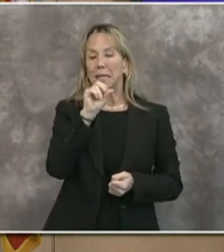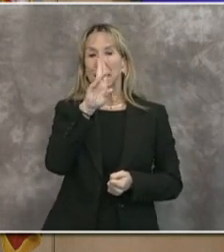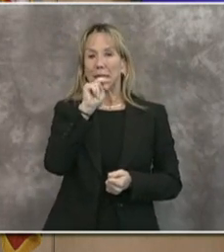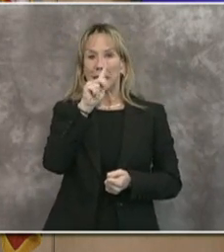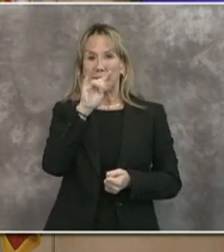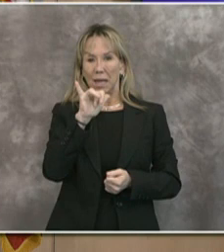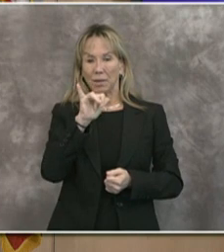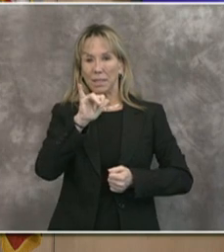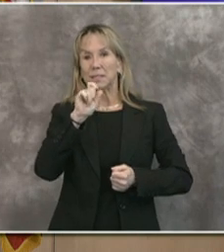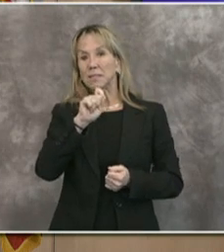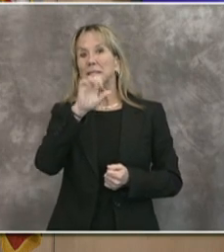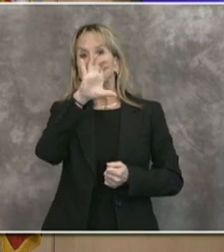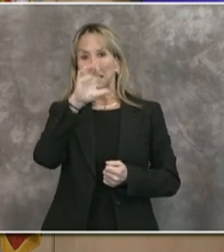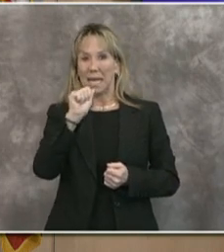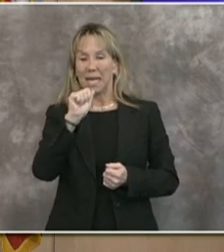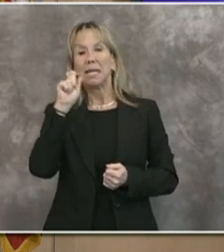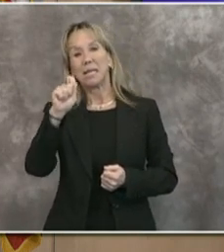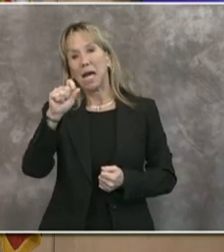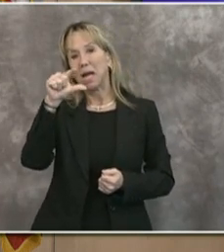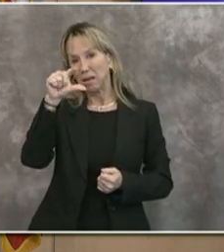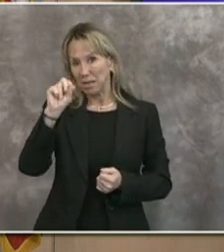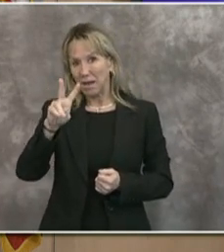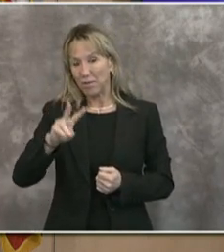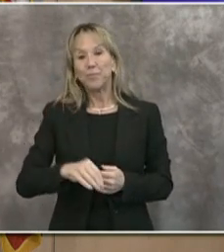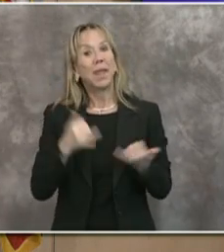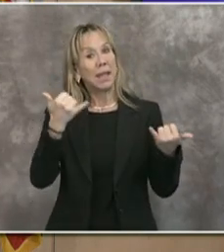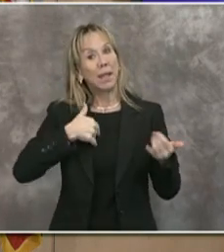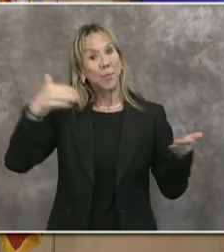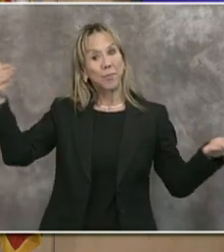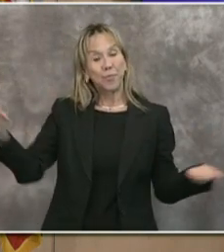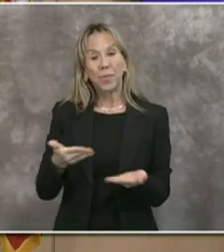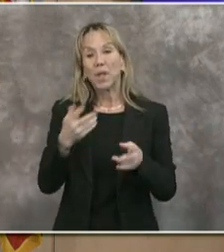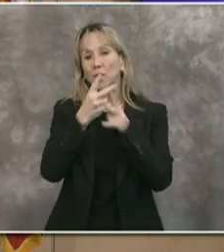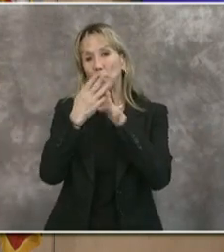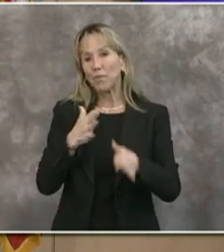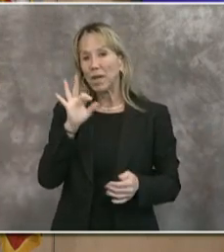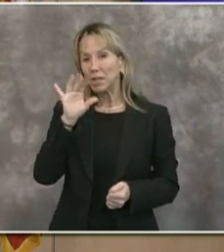stcounty.ca.gov. And now, please welcome Supervisor Nathan Fletcher.